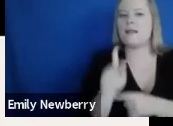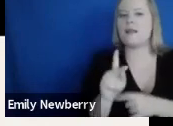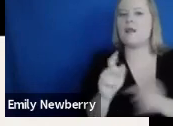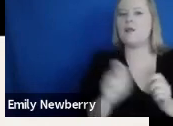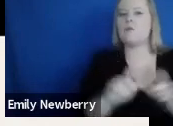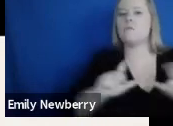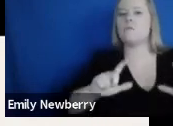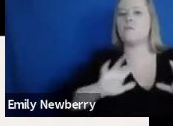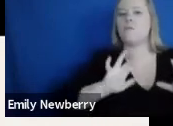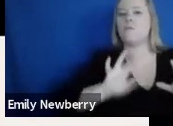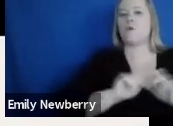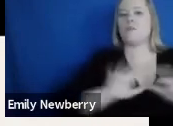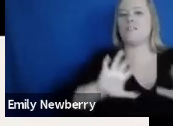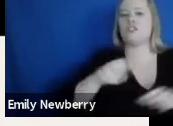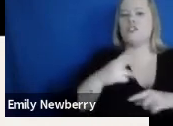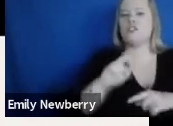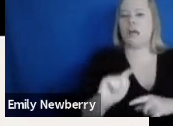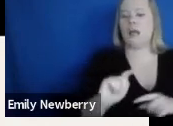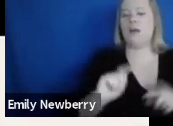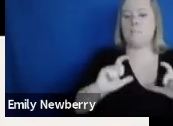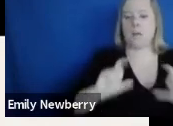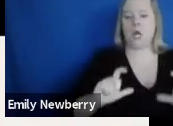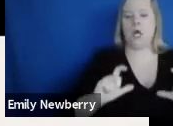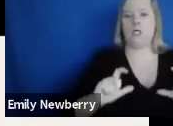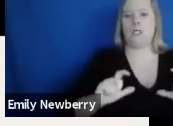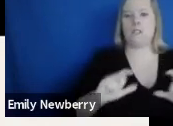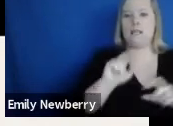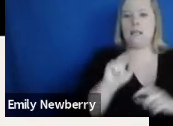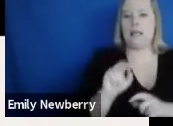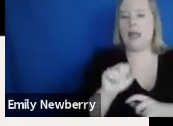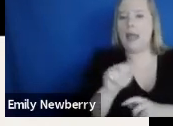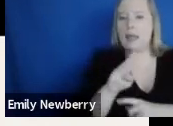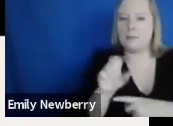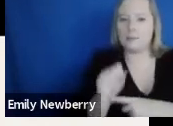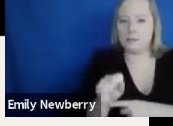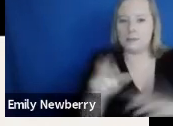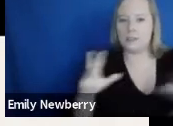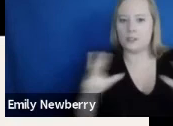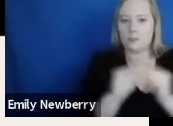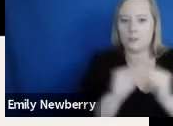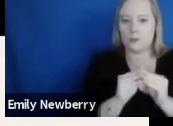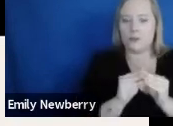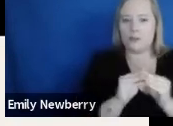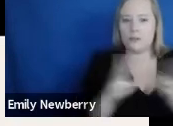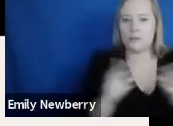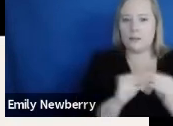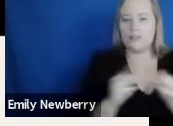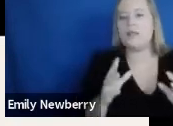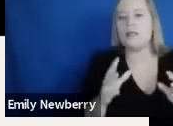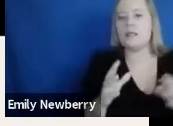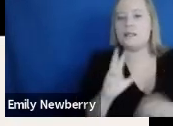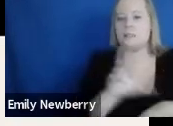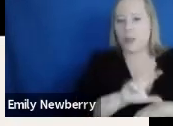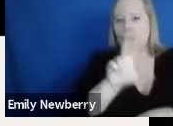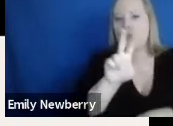Zoom chat box. It's the Animas Community Forum. Begins at 3 p.m.